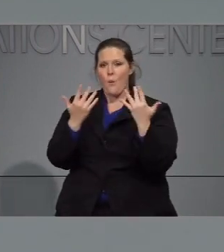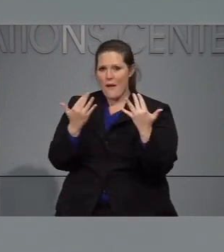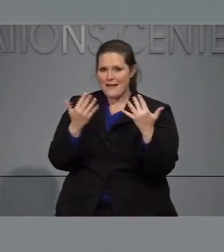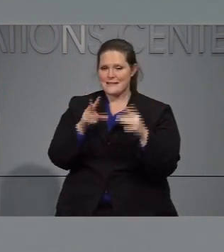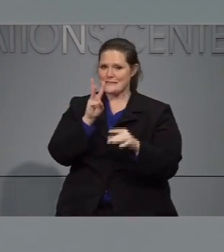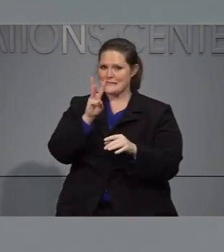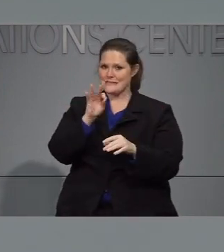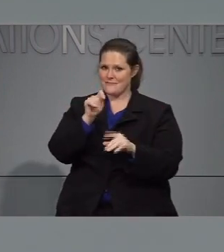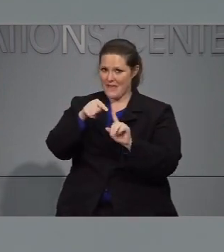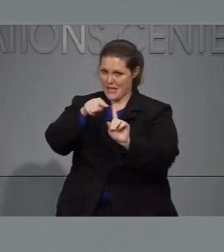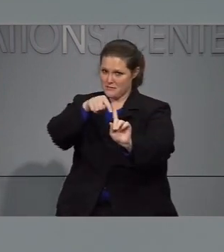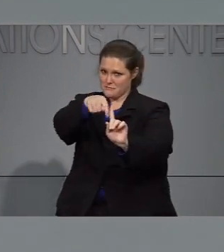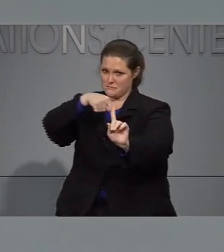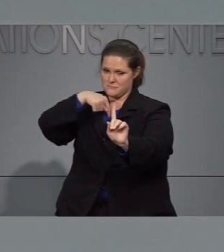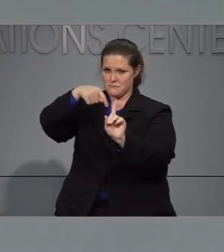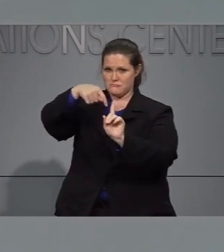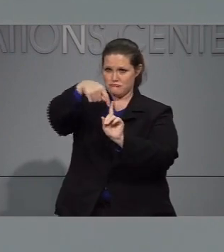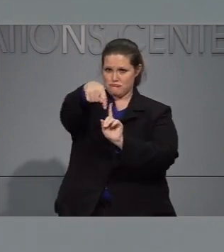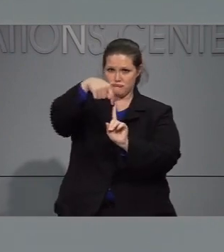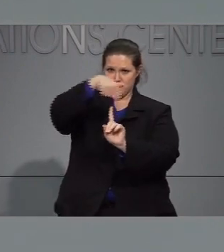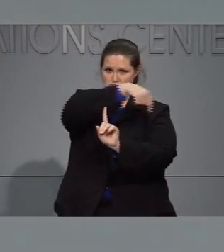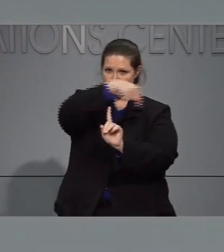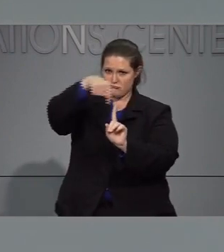wait, and wash. Thank you, Governor.